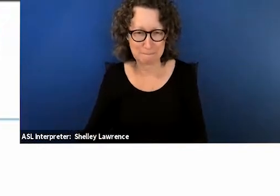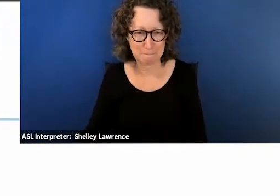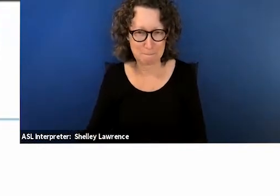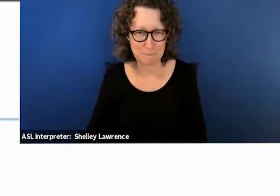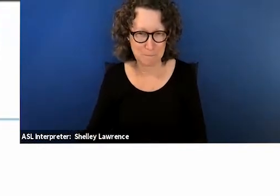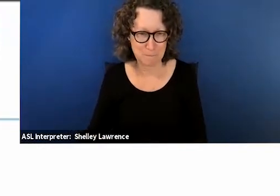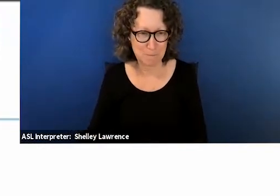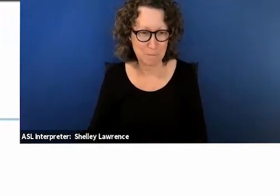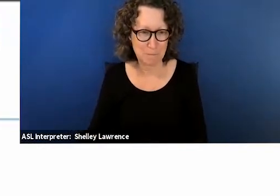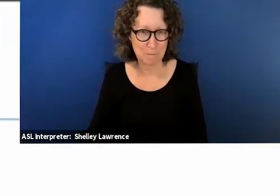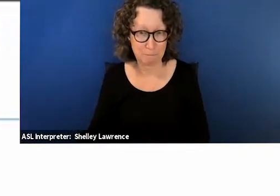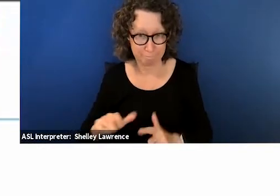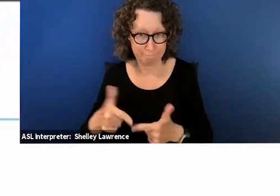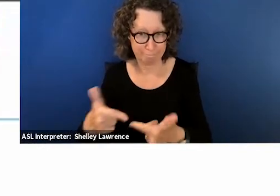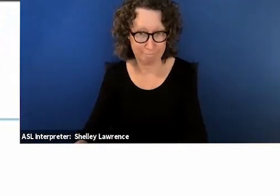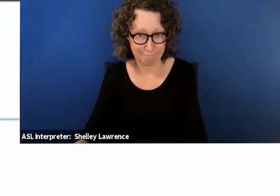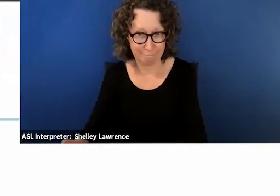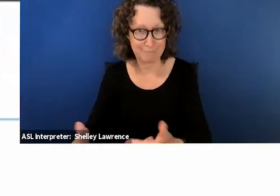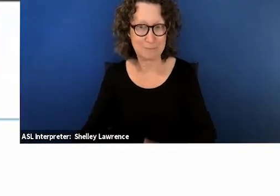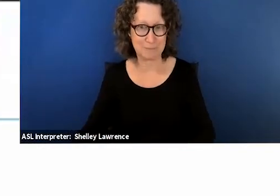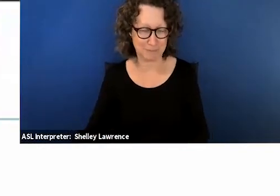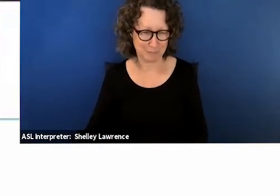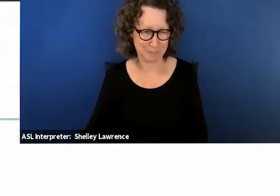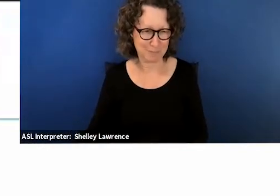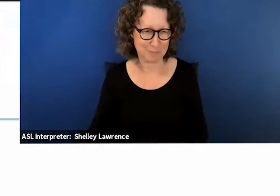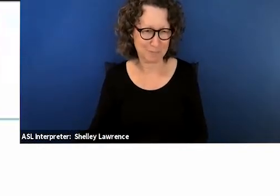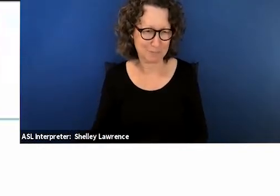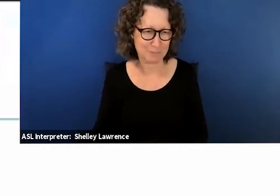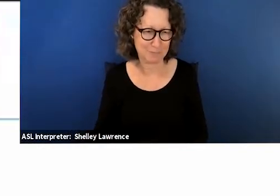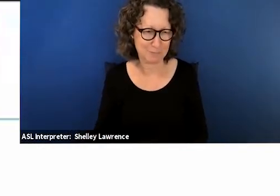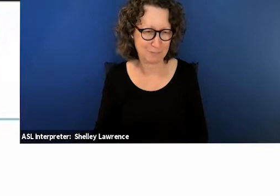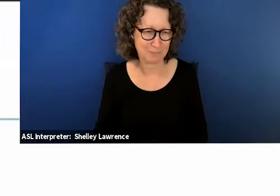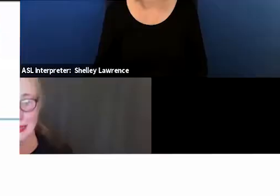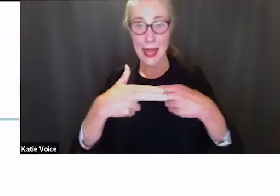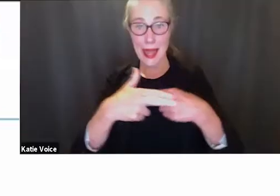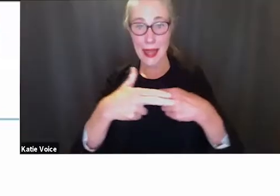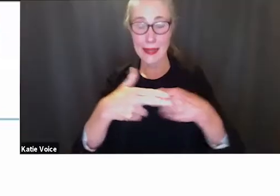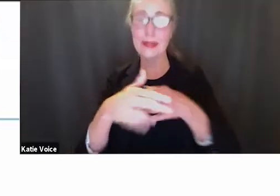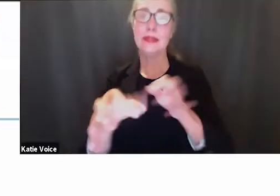So our next slide takes us to our own